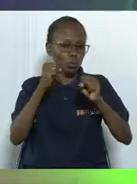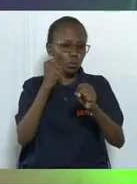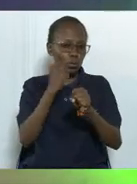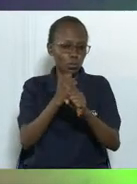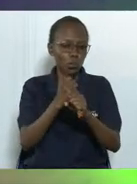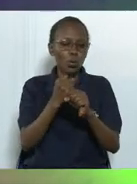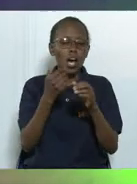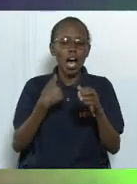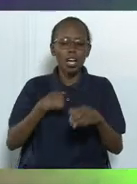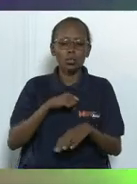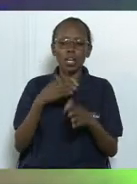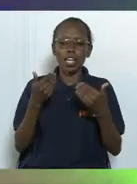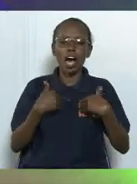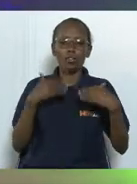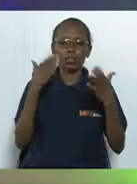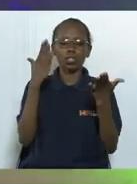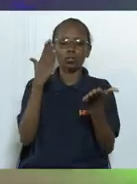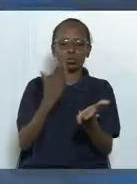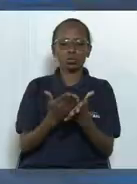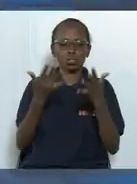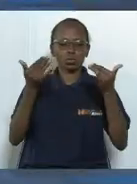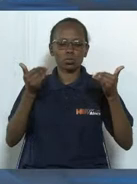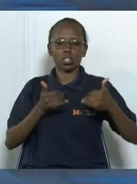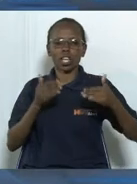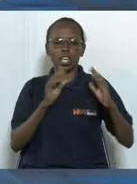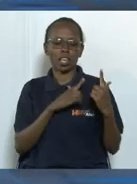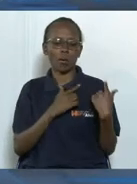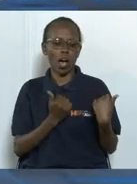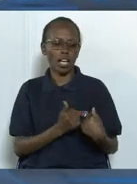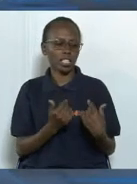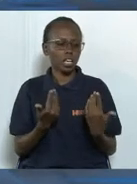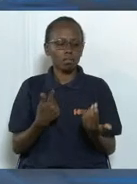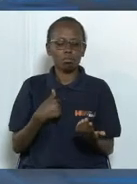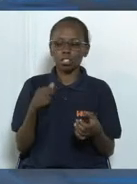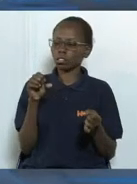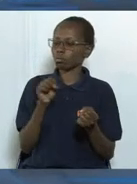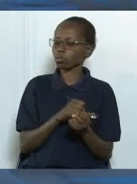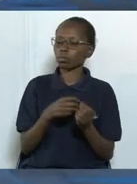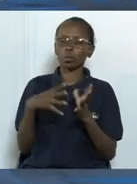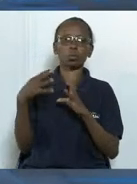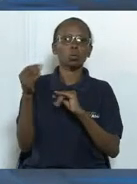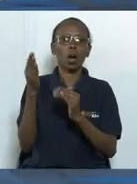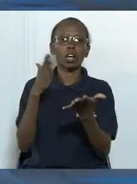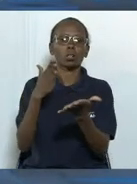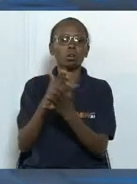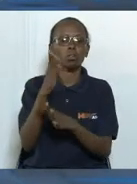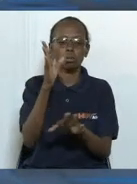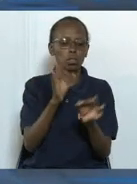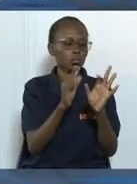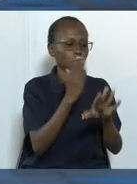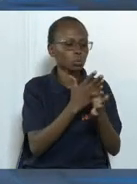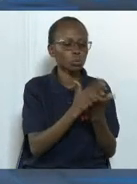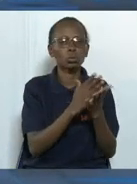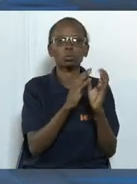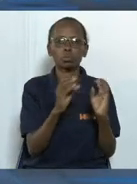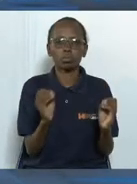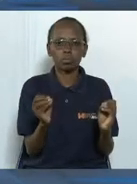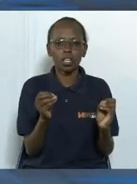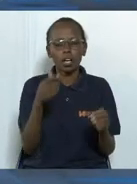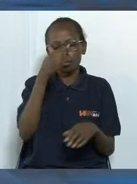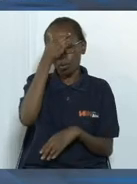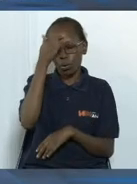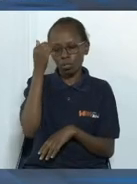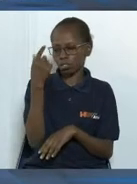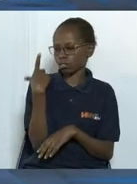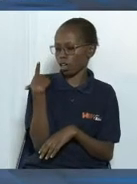the truth fortified in our spirits. For me, I didn't have to go and confirm whether those were true, because a few